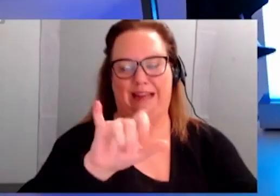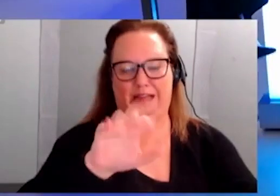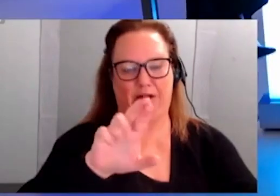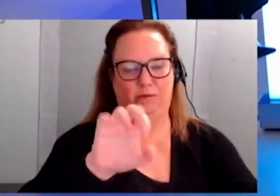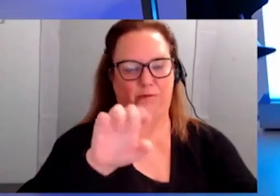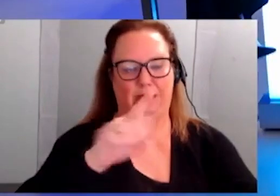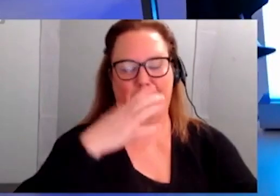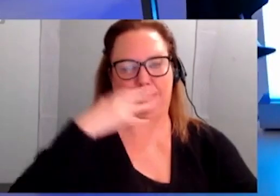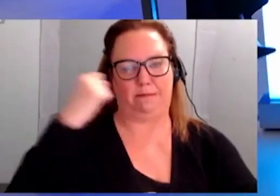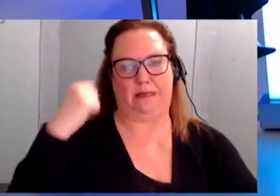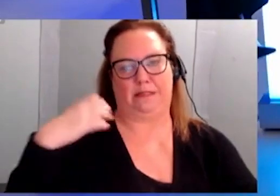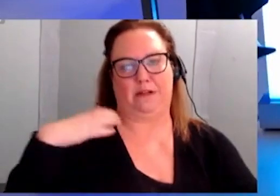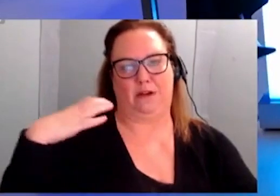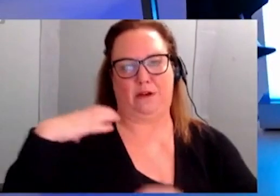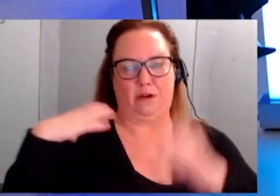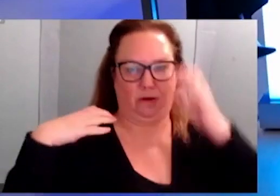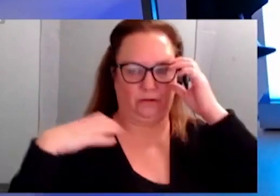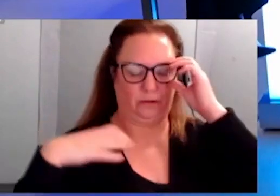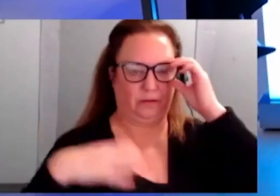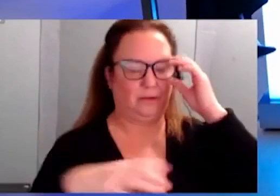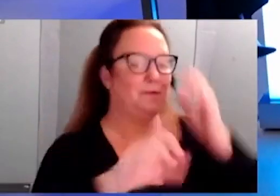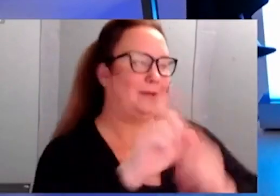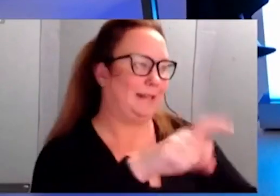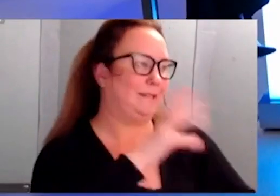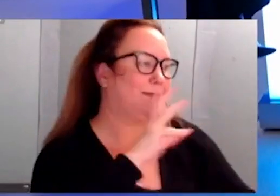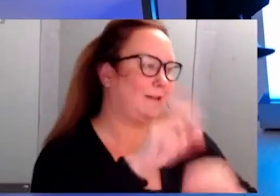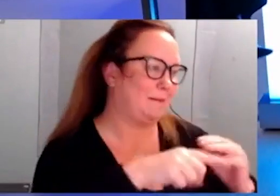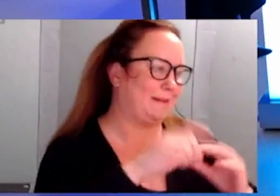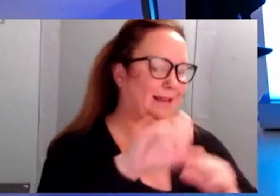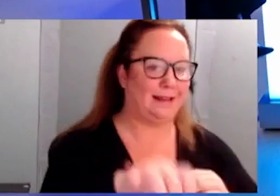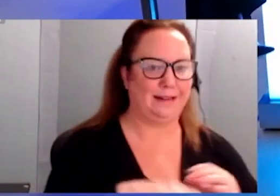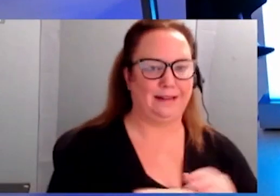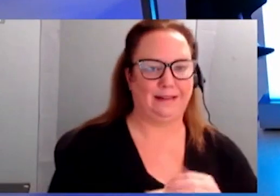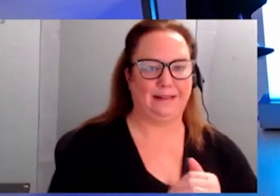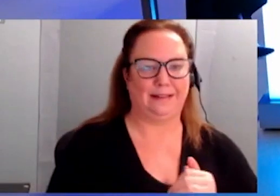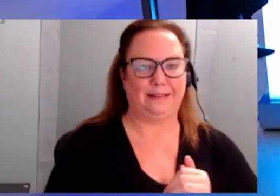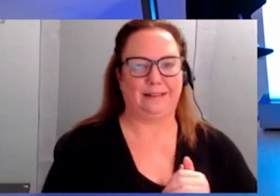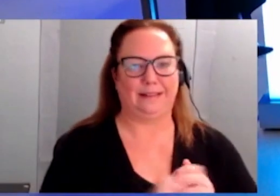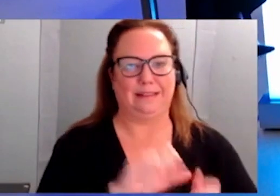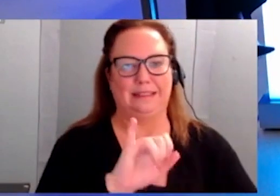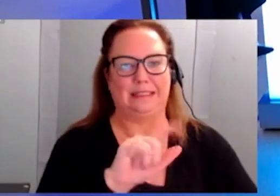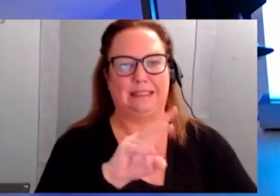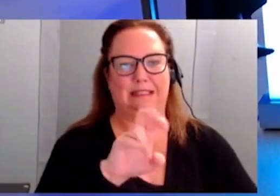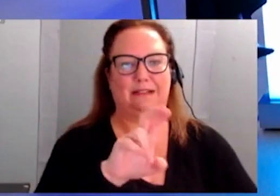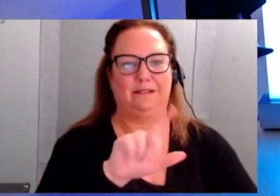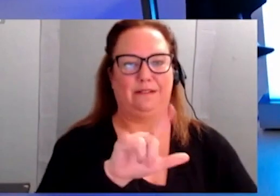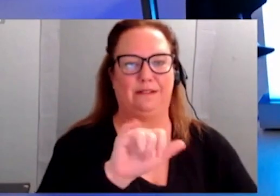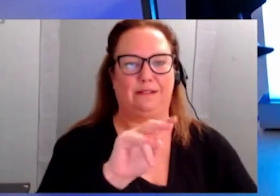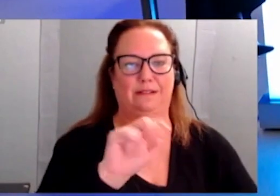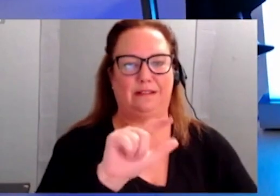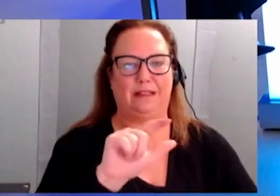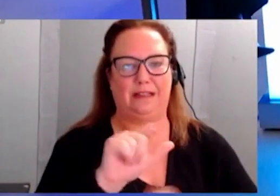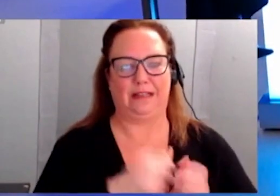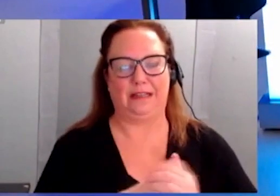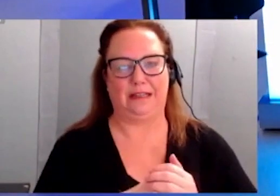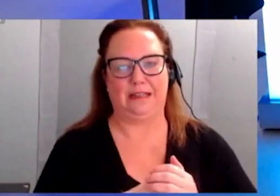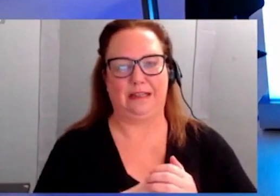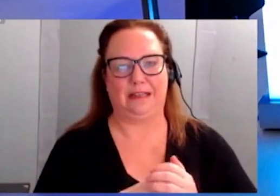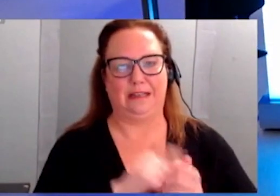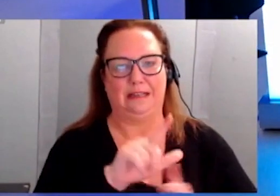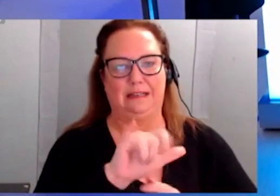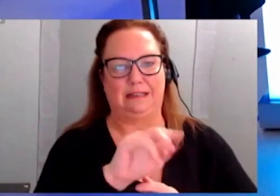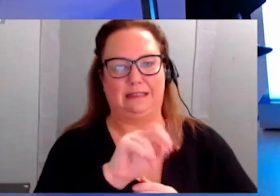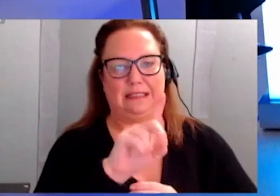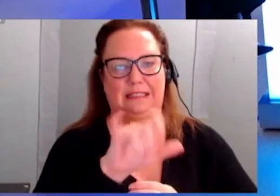you go. Just Okay. like We Oklahoma. did need it. Well, we're going to be okay. We need it. The silver Yes, lining, but it was Lin- painful to lose to the Lindsay, Bengals. did you watch?